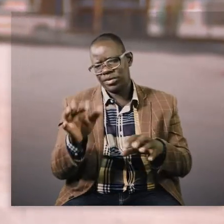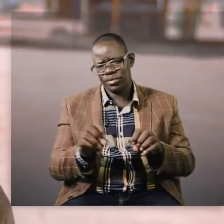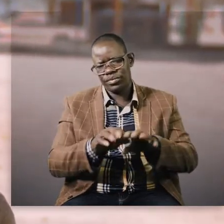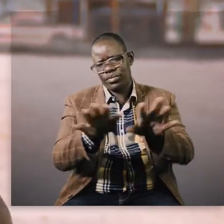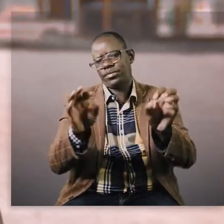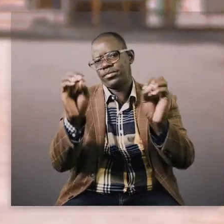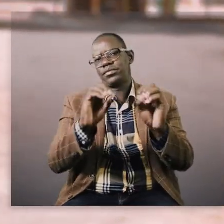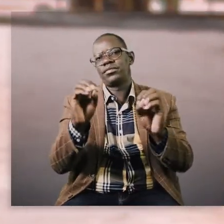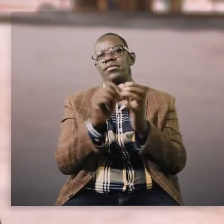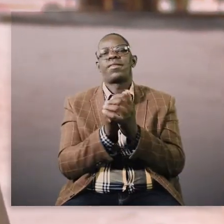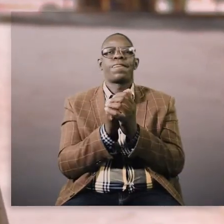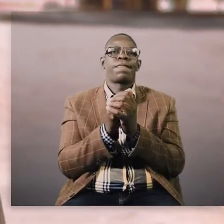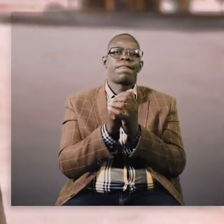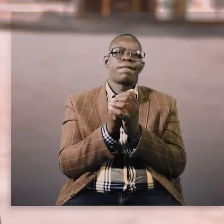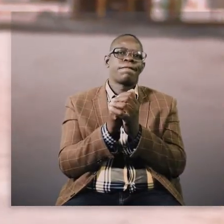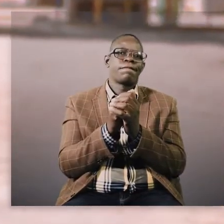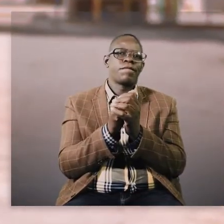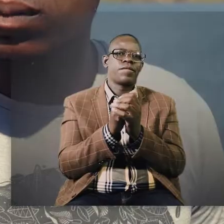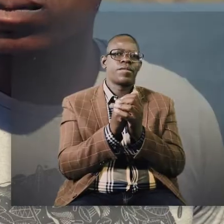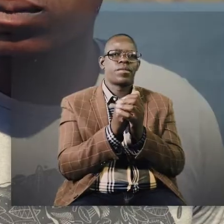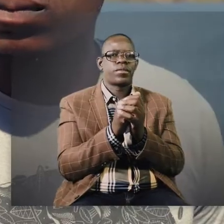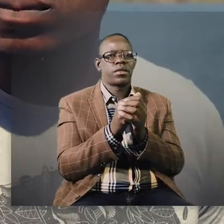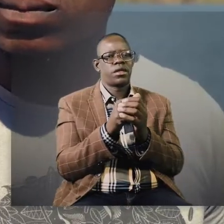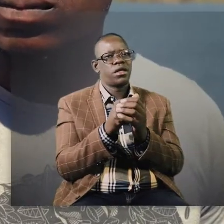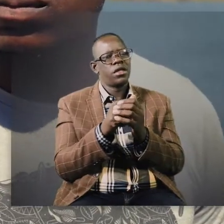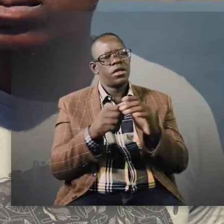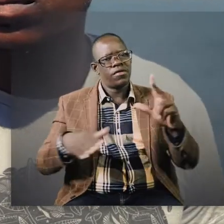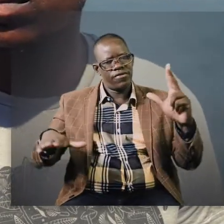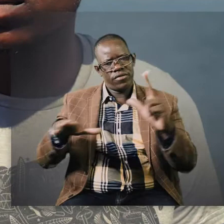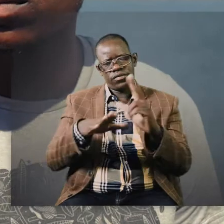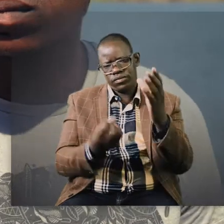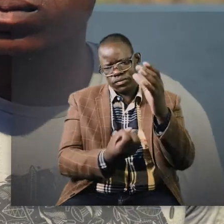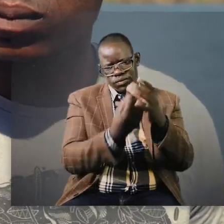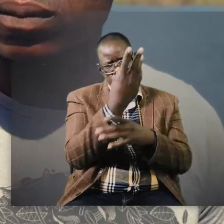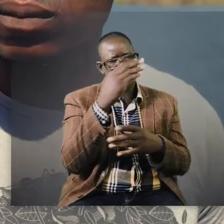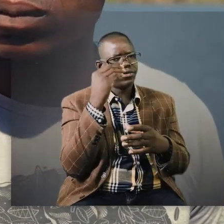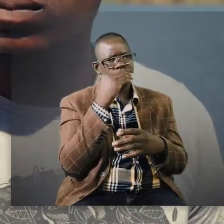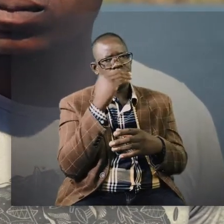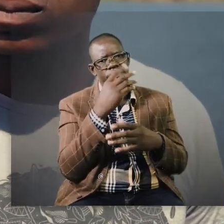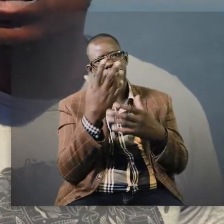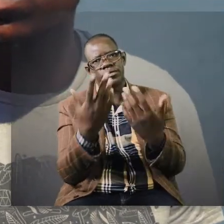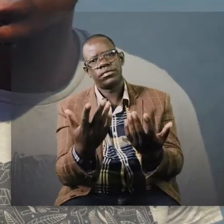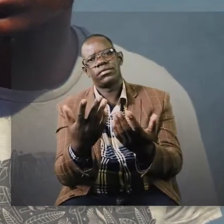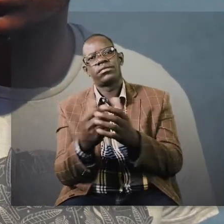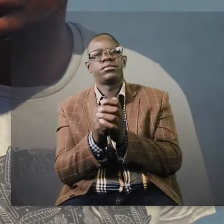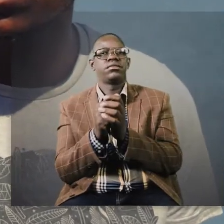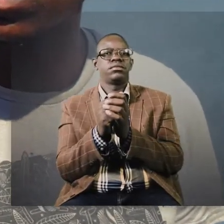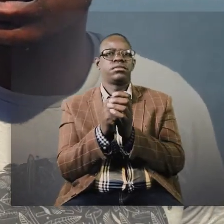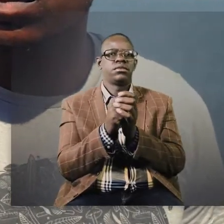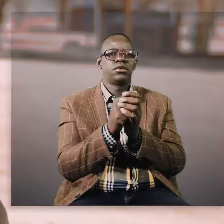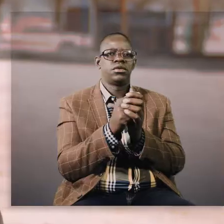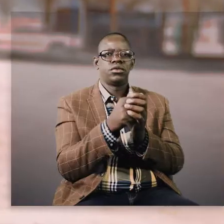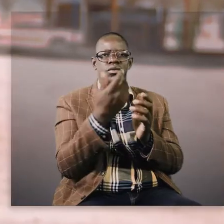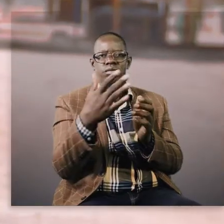rural areas with unreliable or infrequent rainfall, farmers struggle to grow food with dwindling decrease in groundwater,